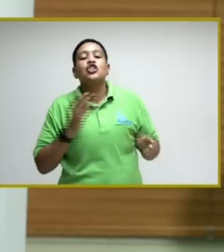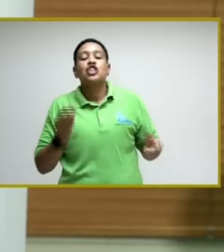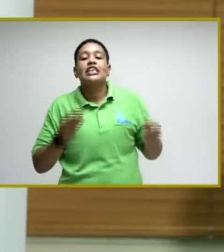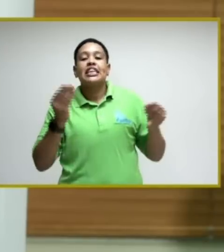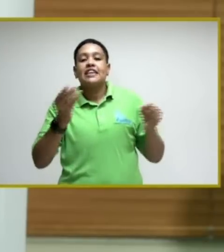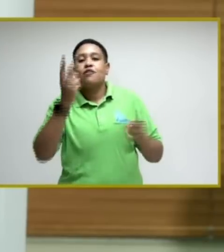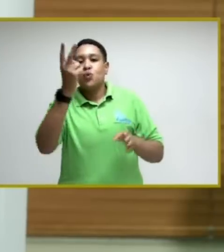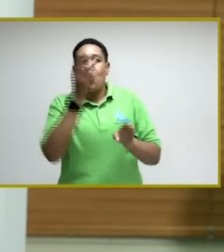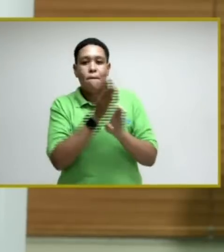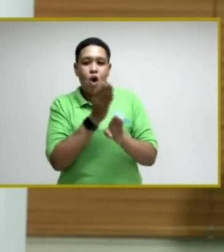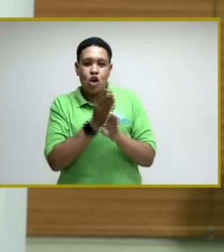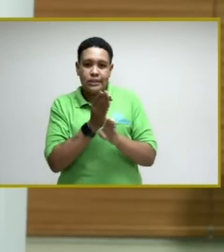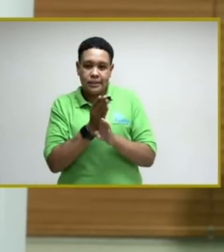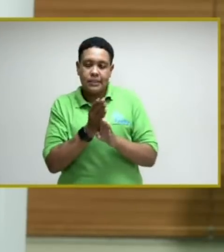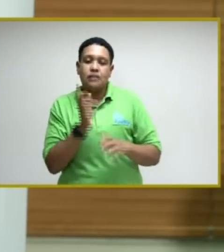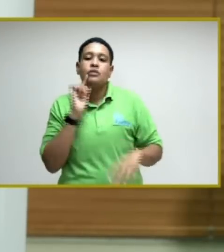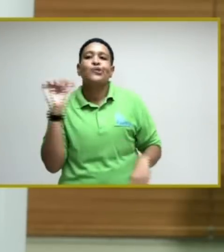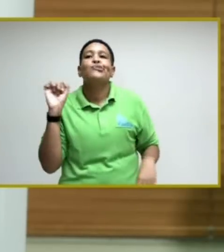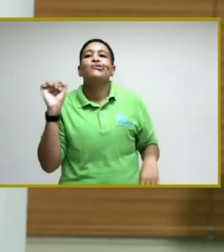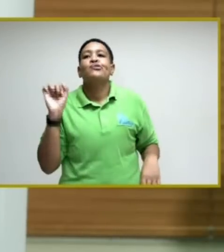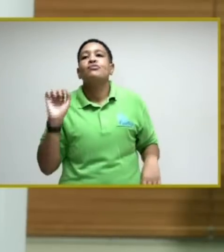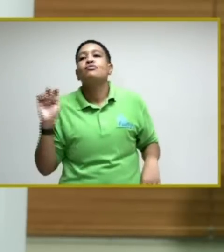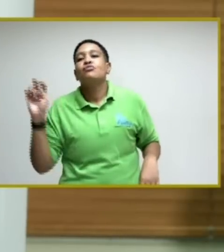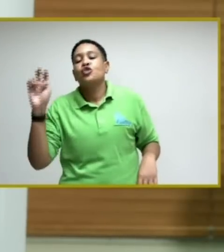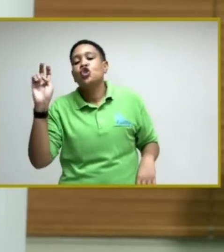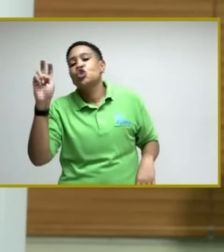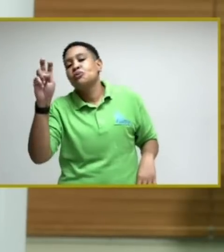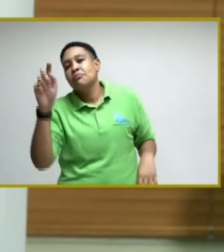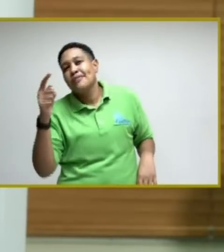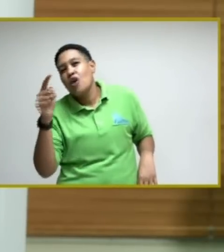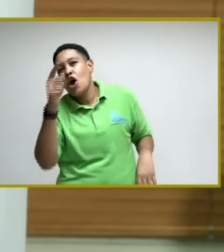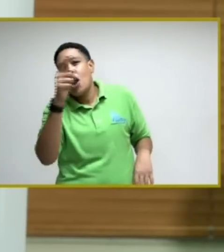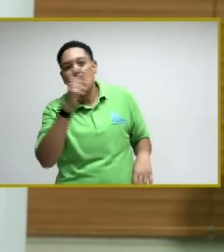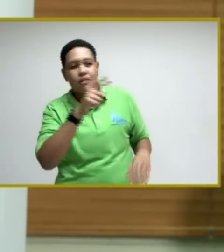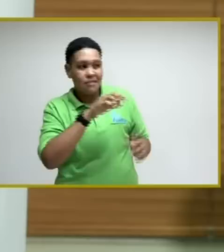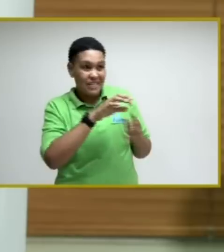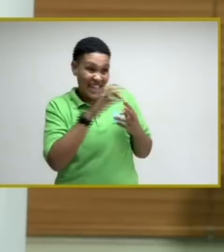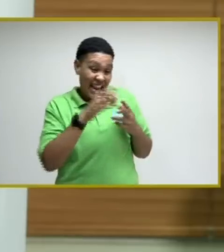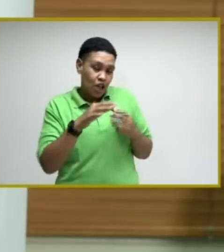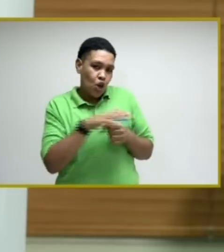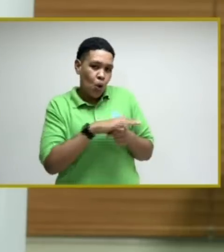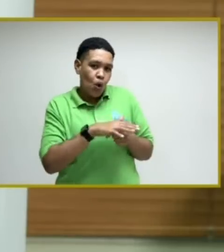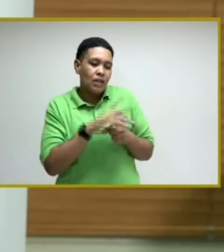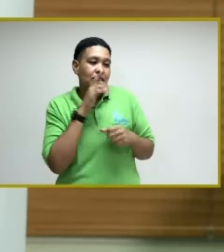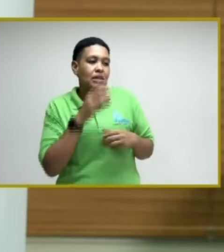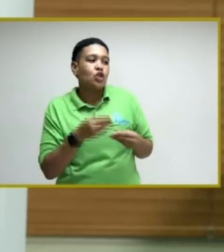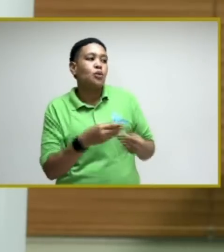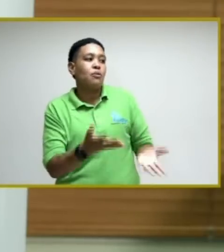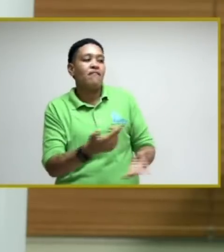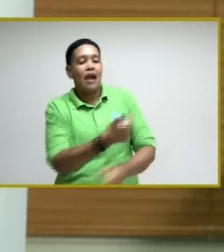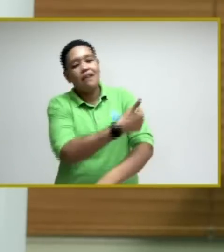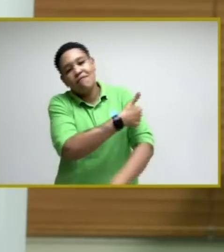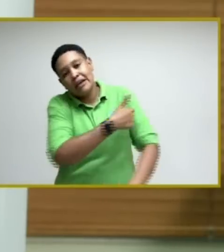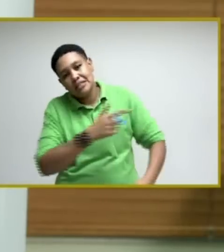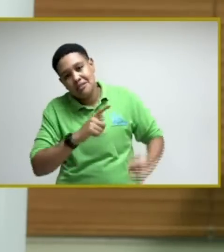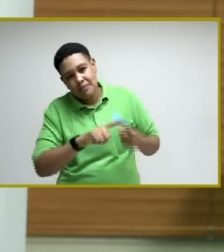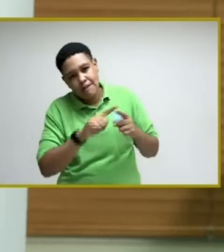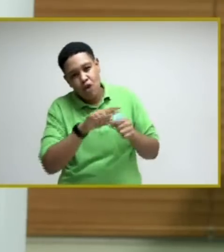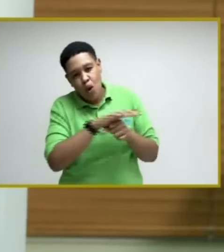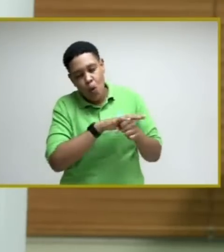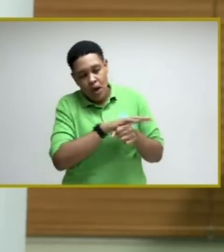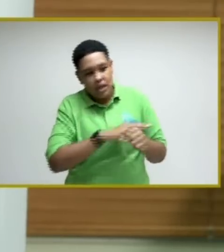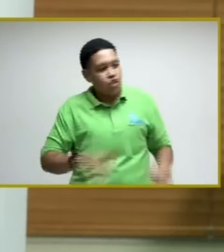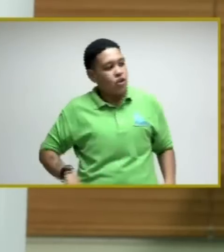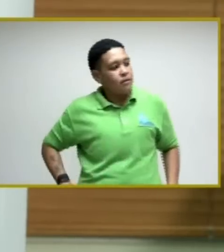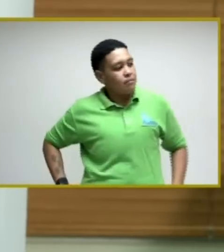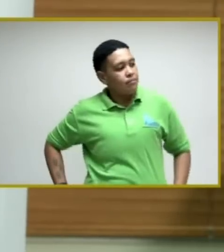buses that will be used to go into the field, selected locations, and to administer vaccines. So we